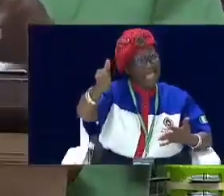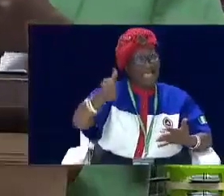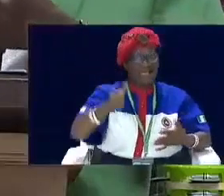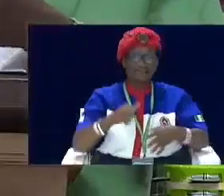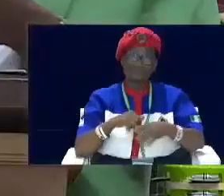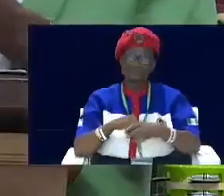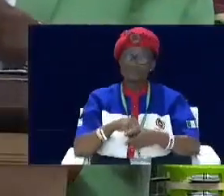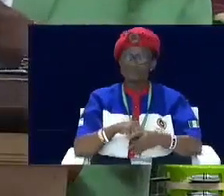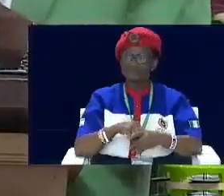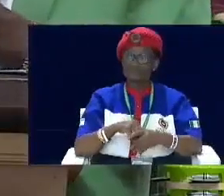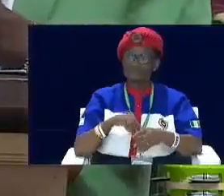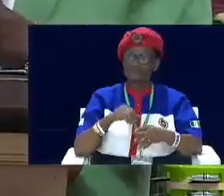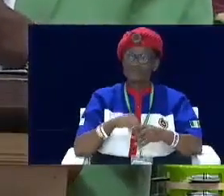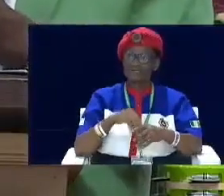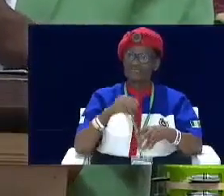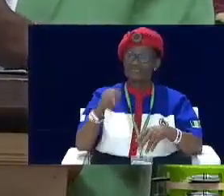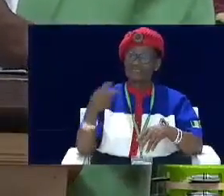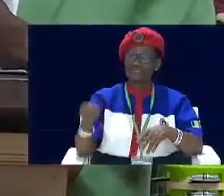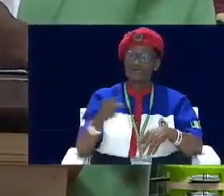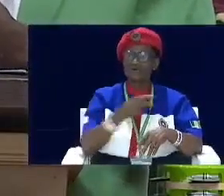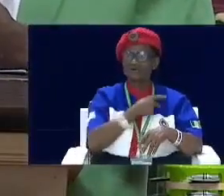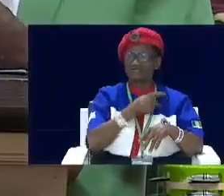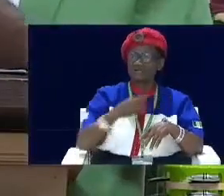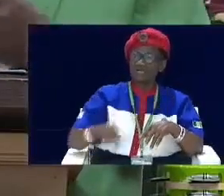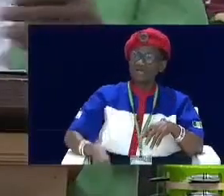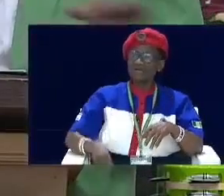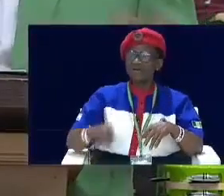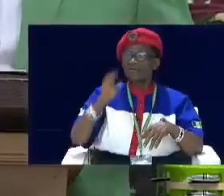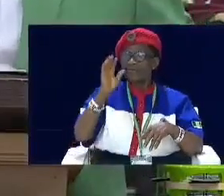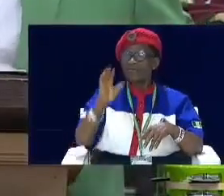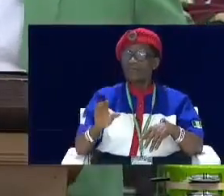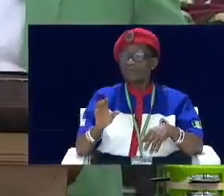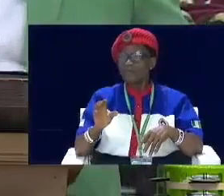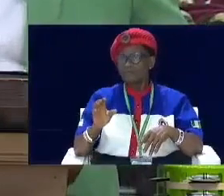In 2 Kings chapter 3. Owo ba keji ori keta.